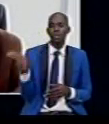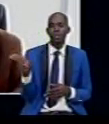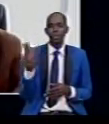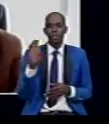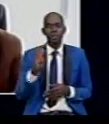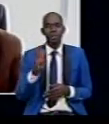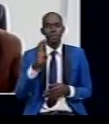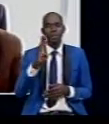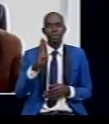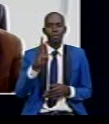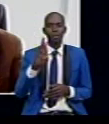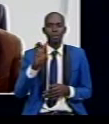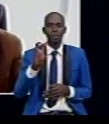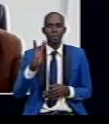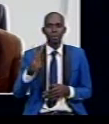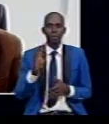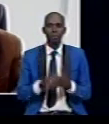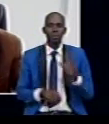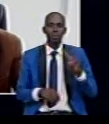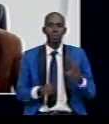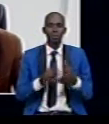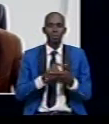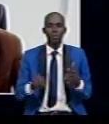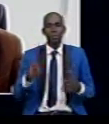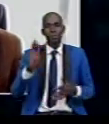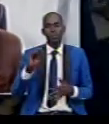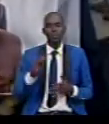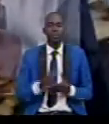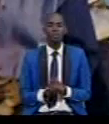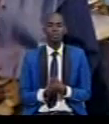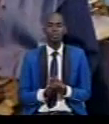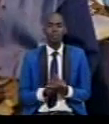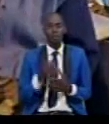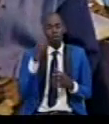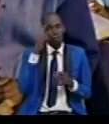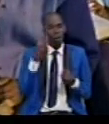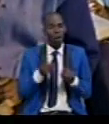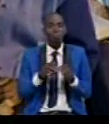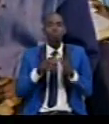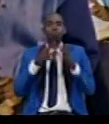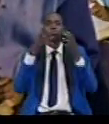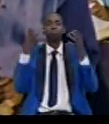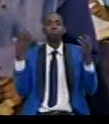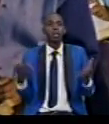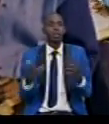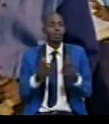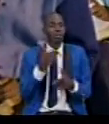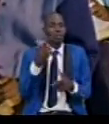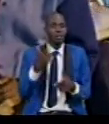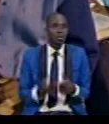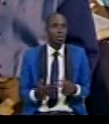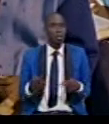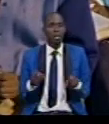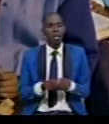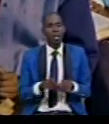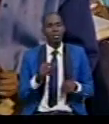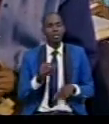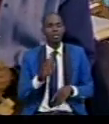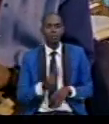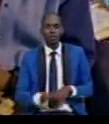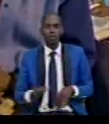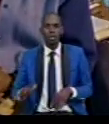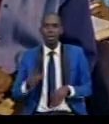2, reading from verse 14, for as much then as the children